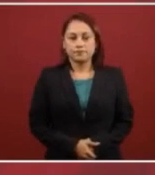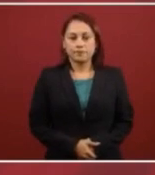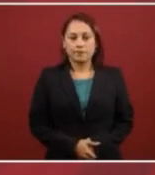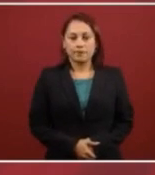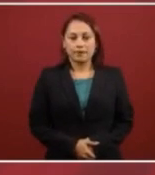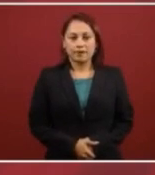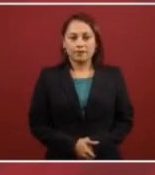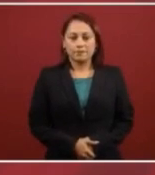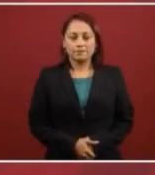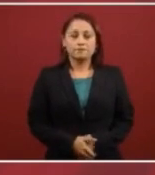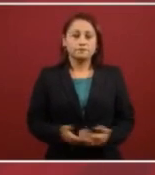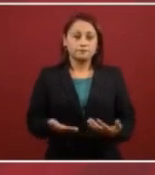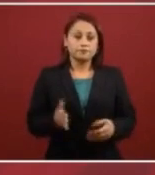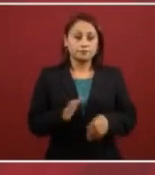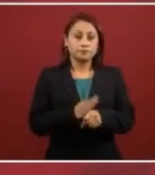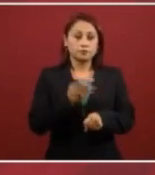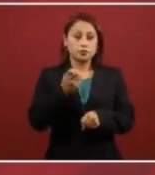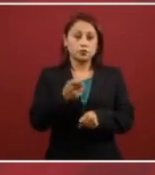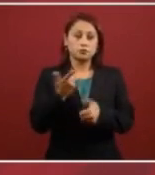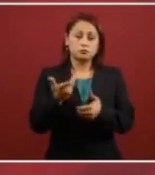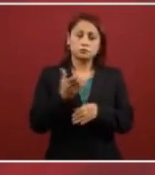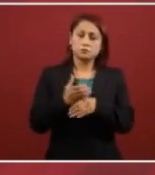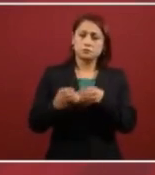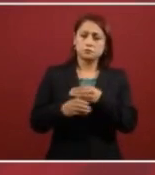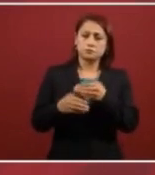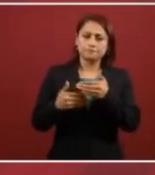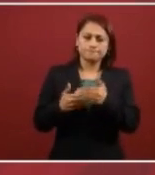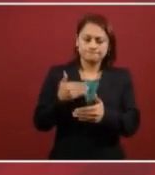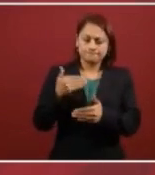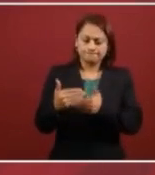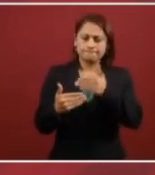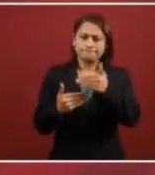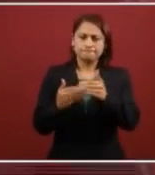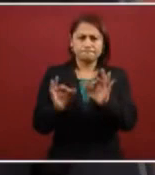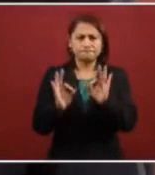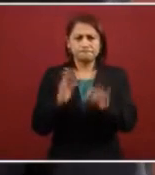social sensibilities. Las cosas van so bien. Things are going well. Y